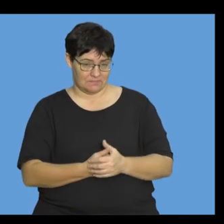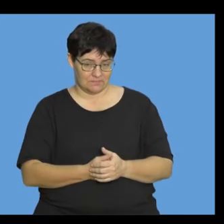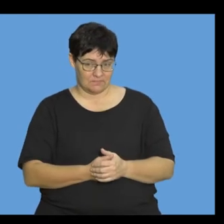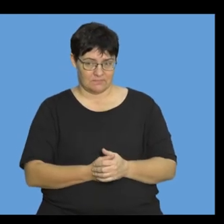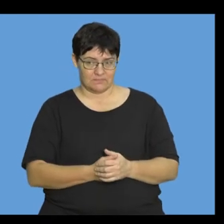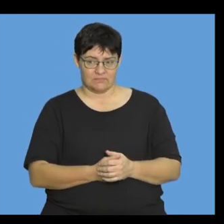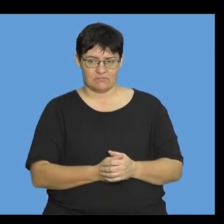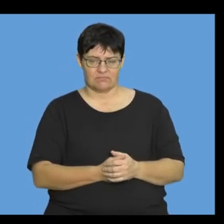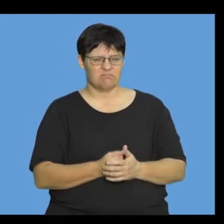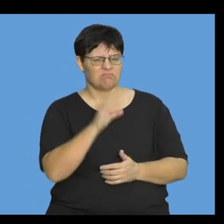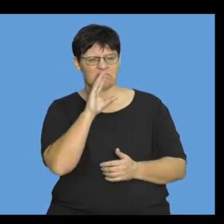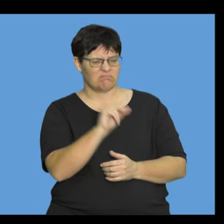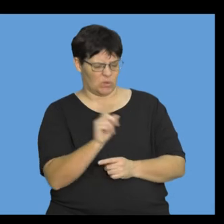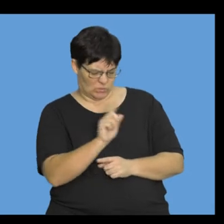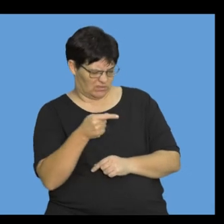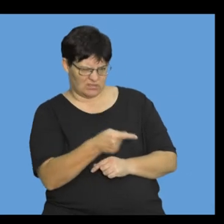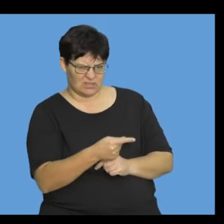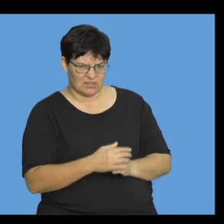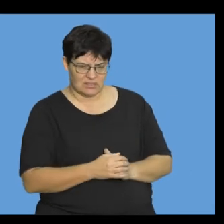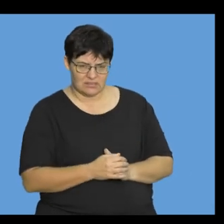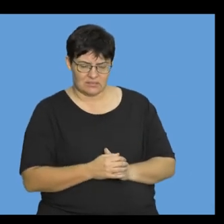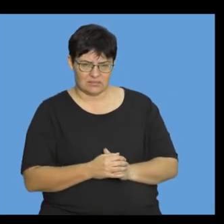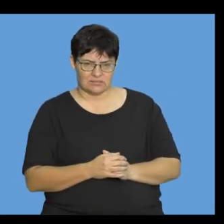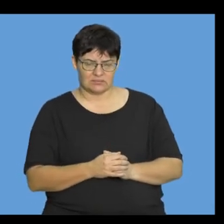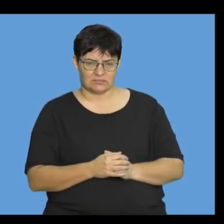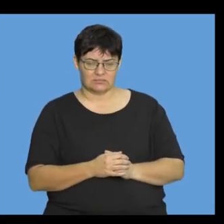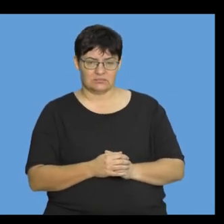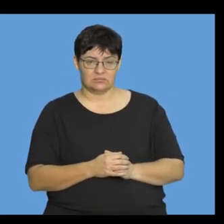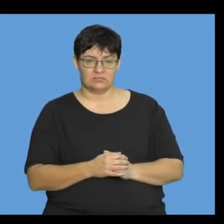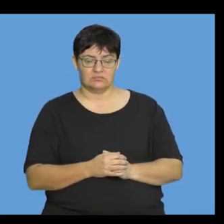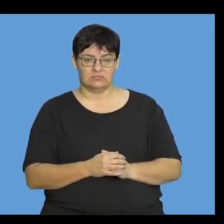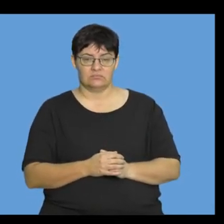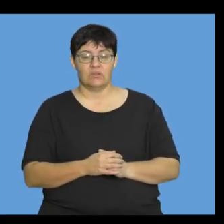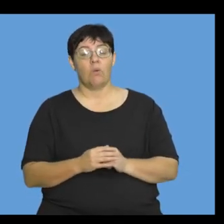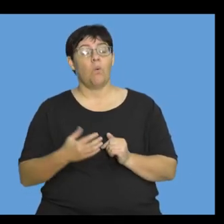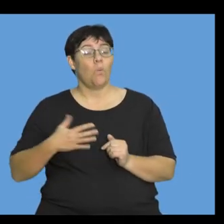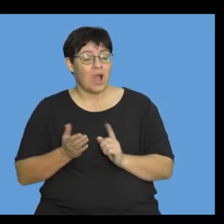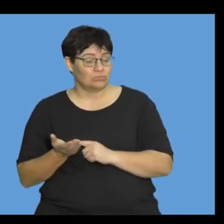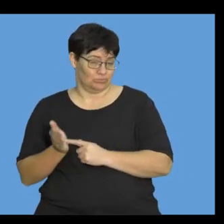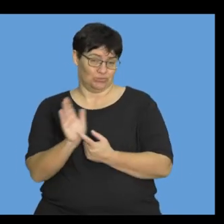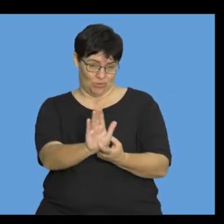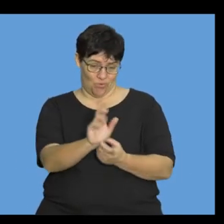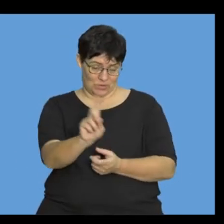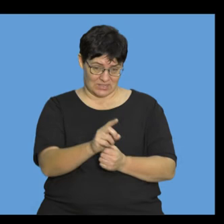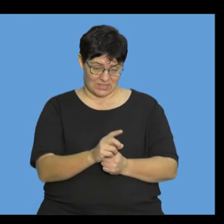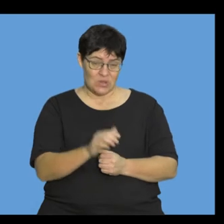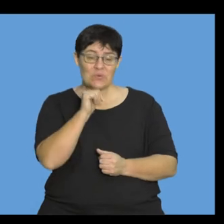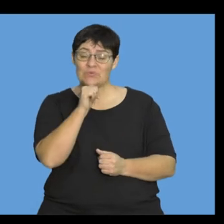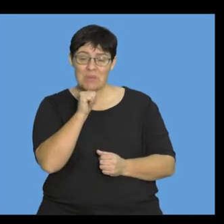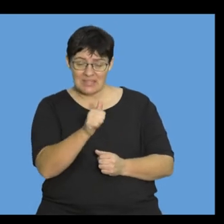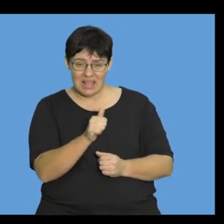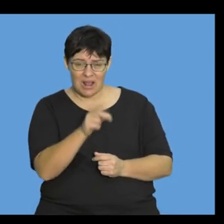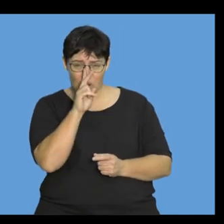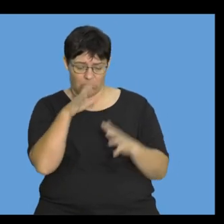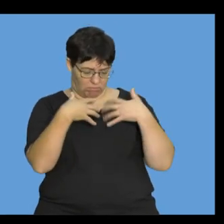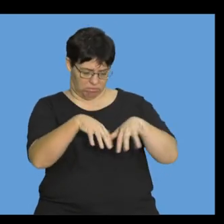shape. Okay, while you're asking me, what on earth is that? All right, I'm trying to illustrate to you